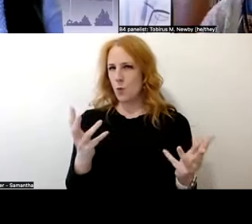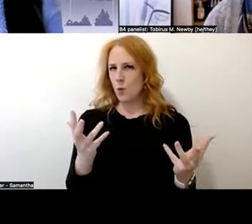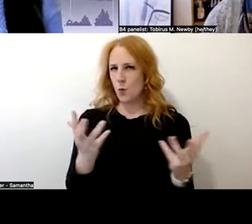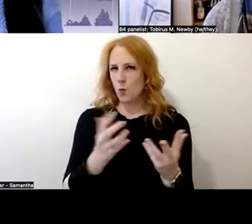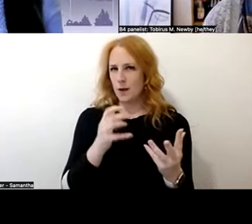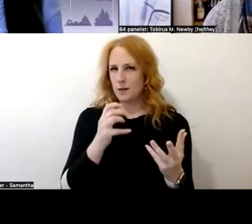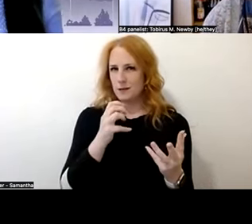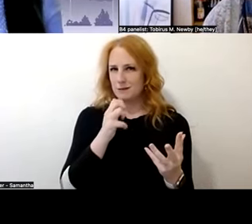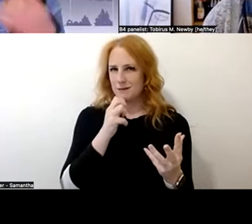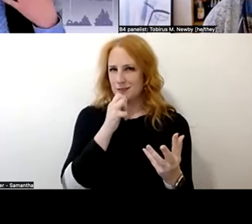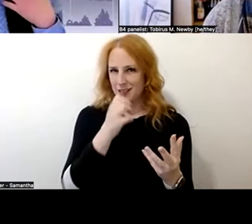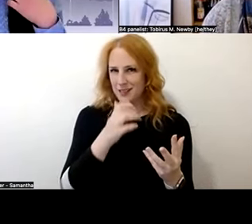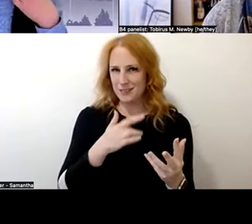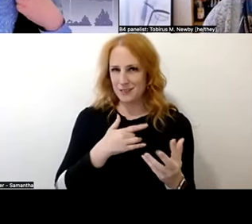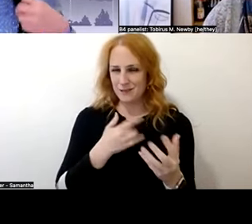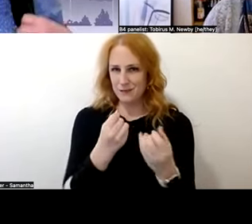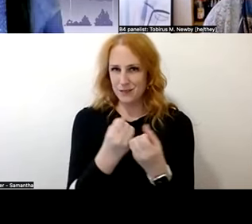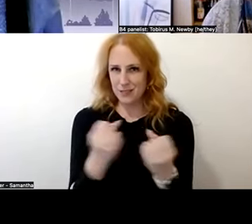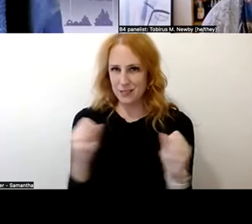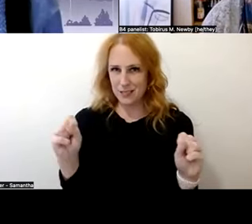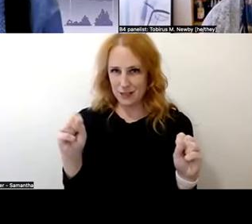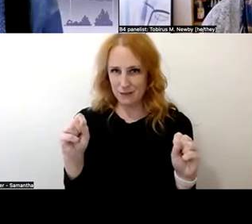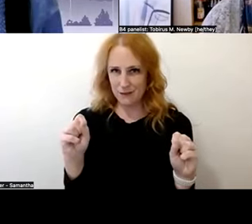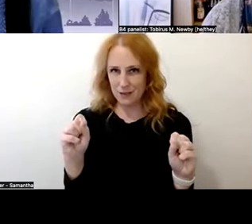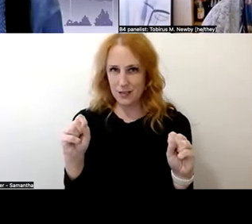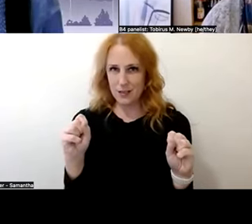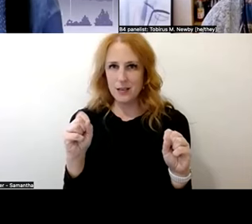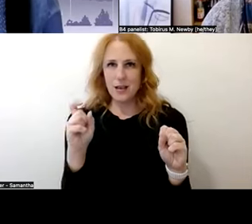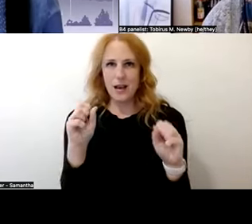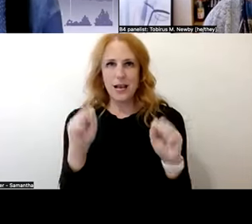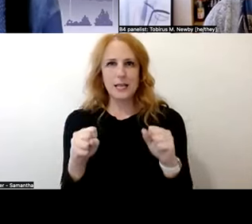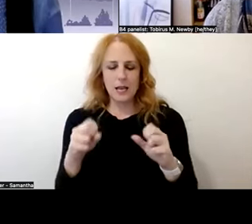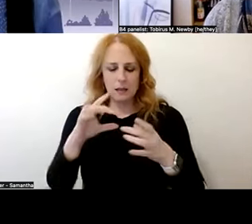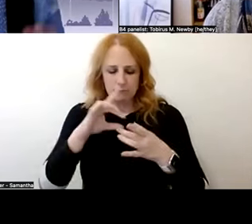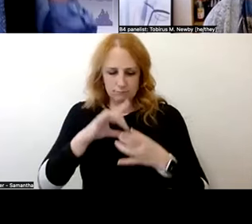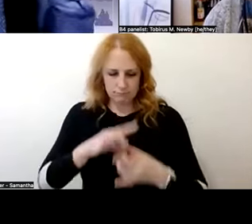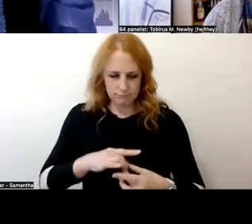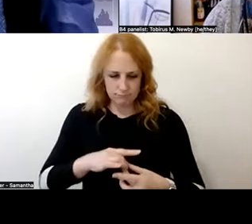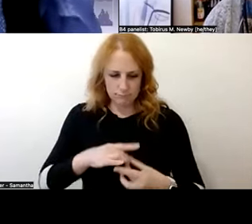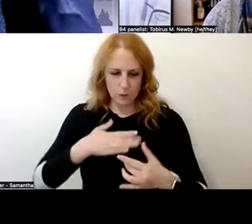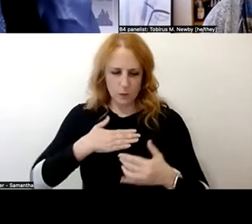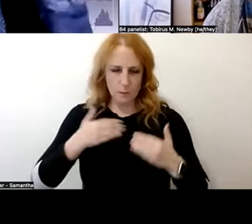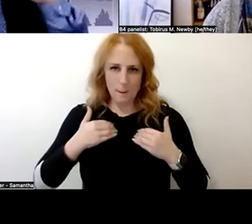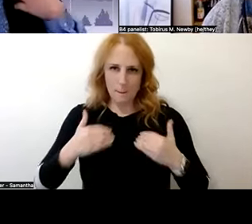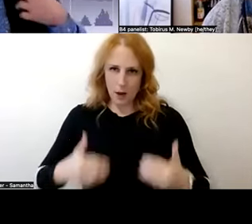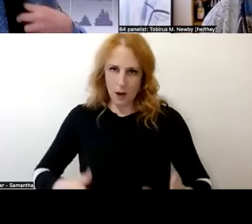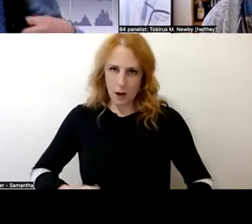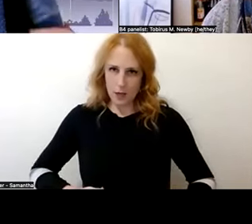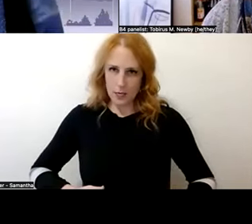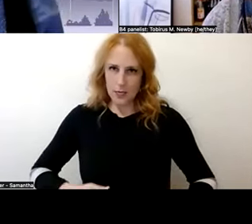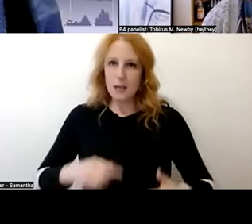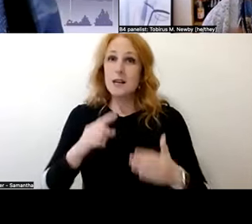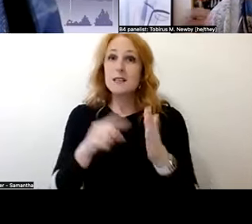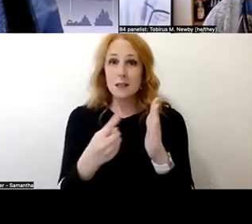given the body and the experience that I have, immediately make me feel afraid? And I have stories of that over my years here, of